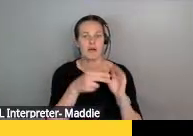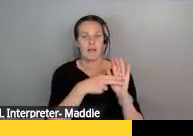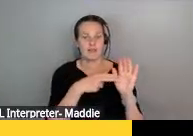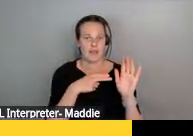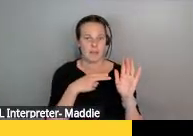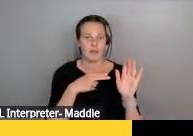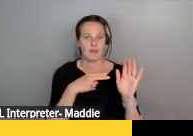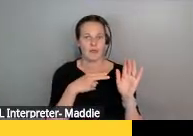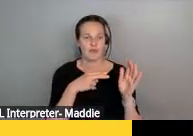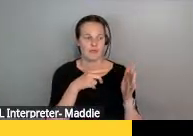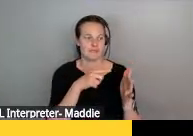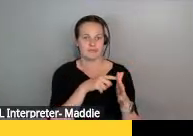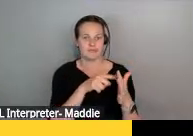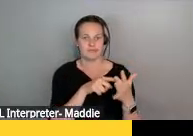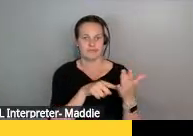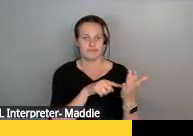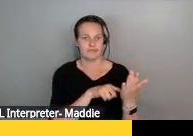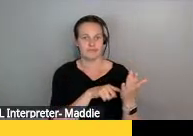buttons or